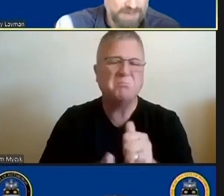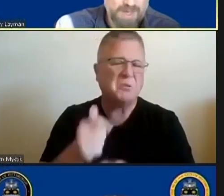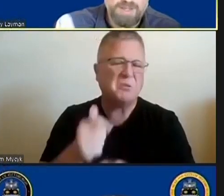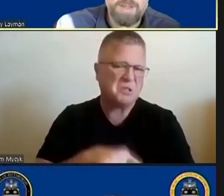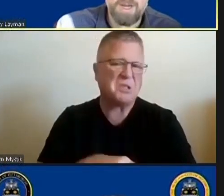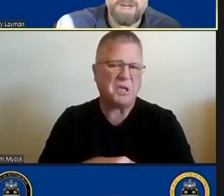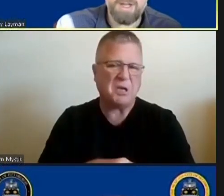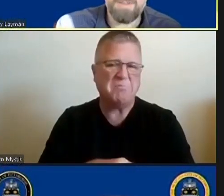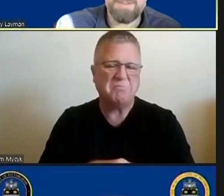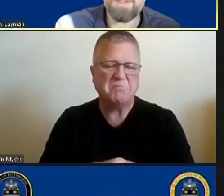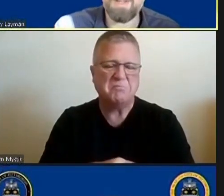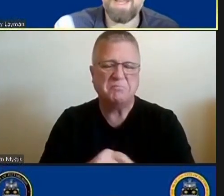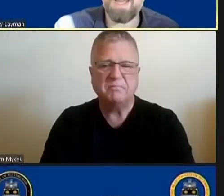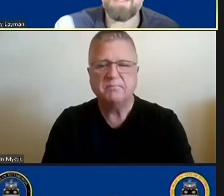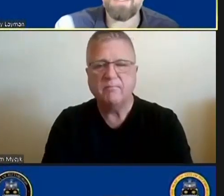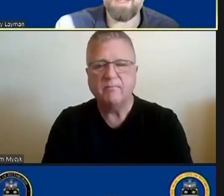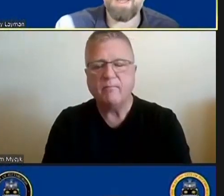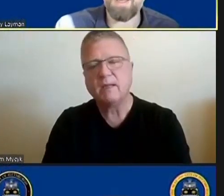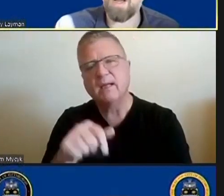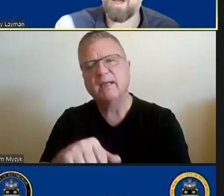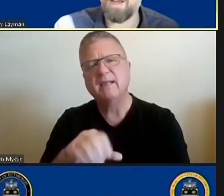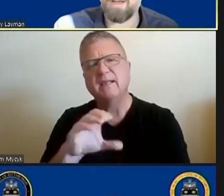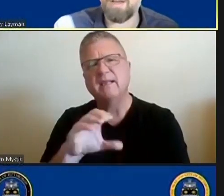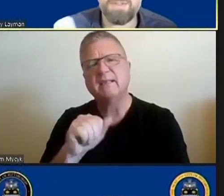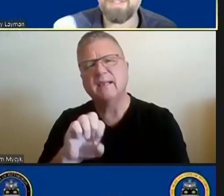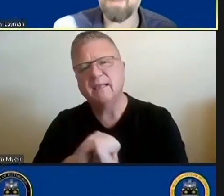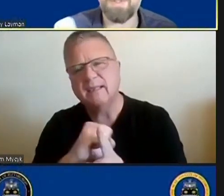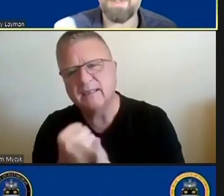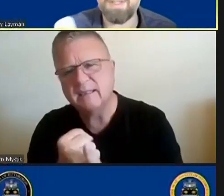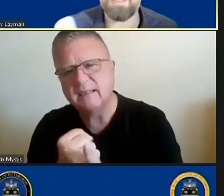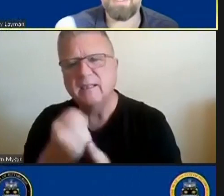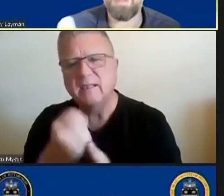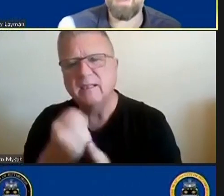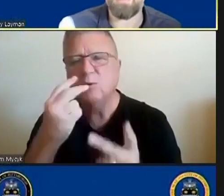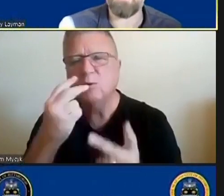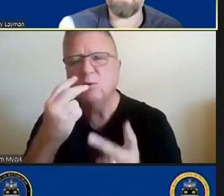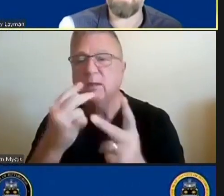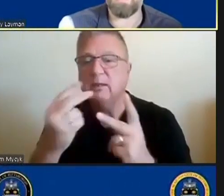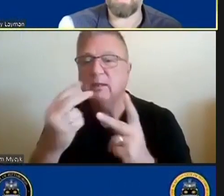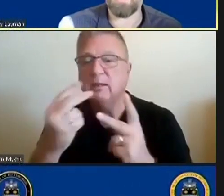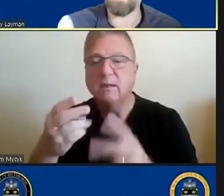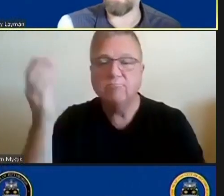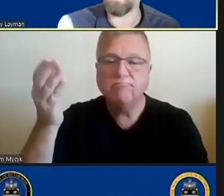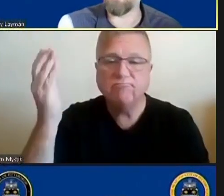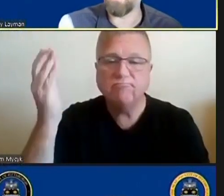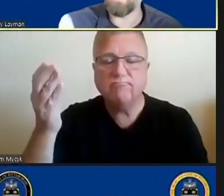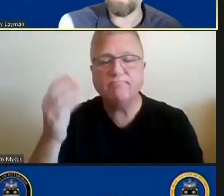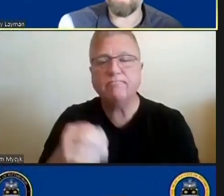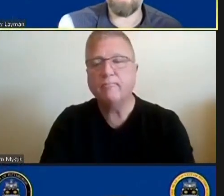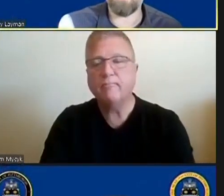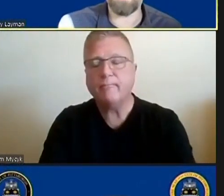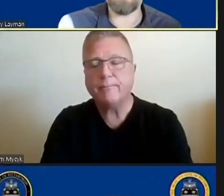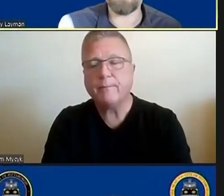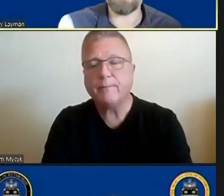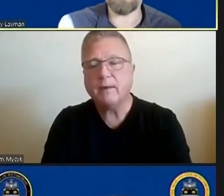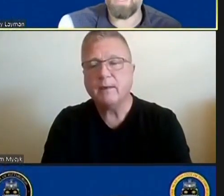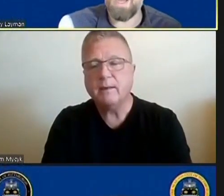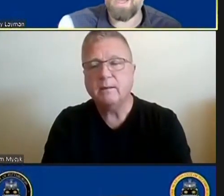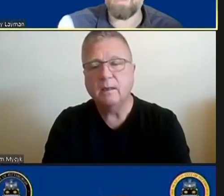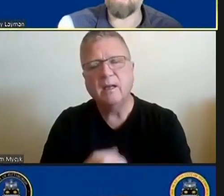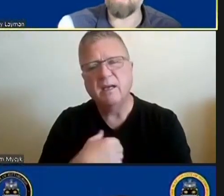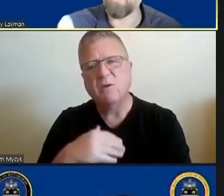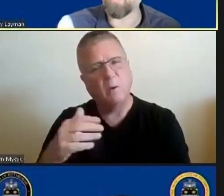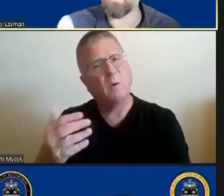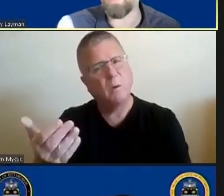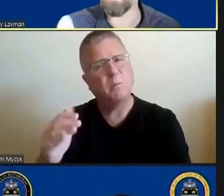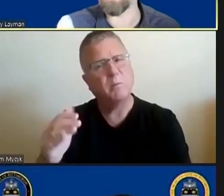So these are cases that, and you'll see in the presentation, have a relatively high